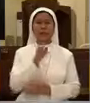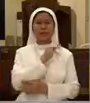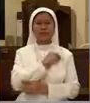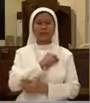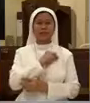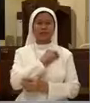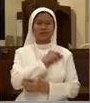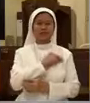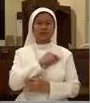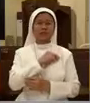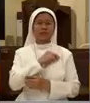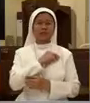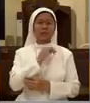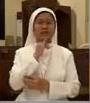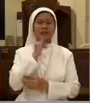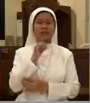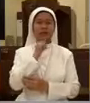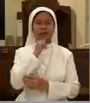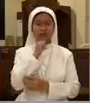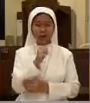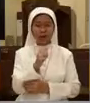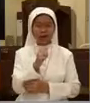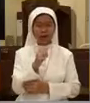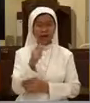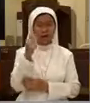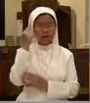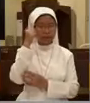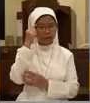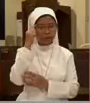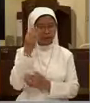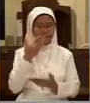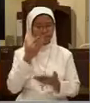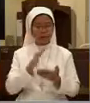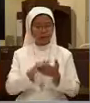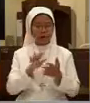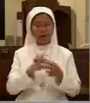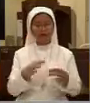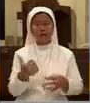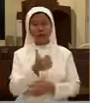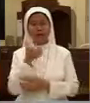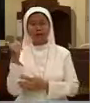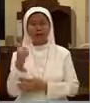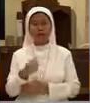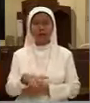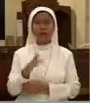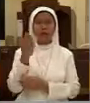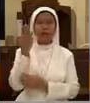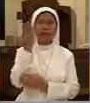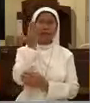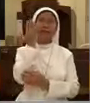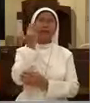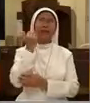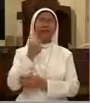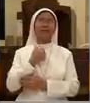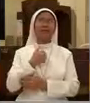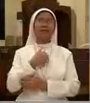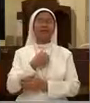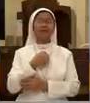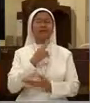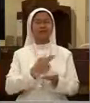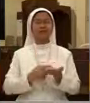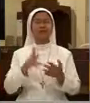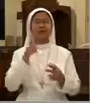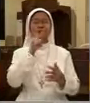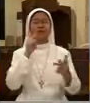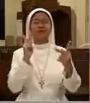Mission is not judging others while pretending to be perfect.